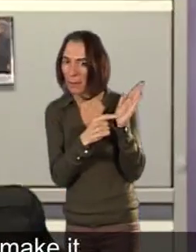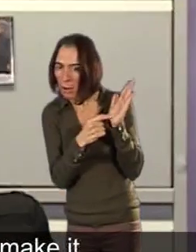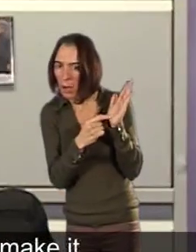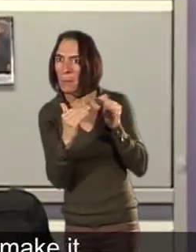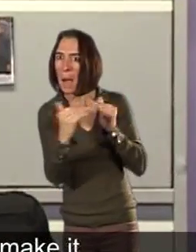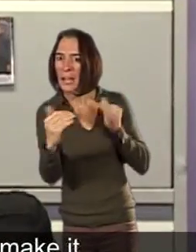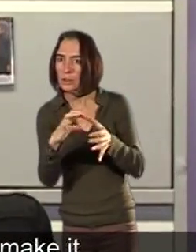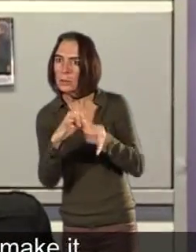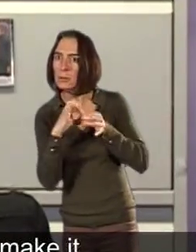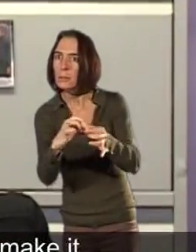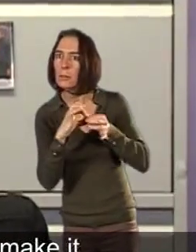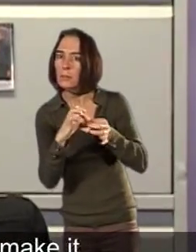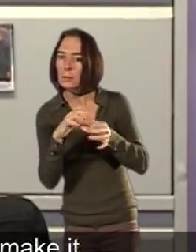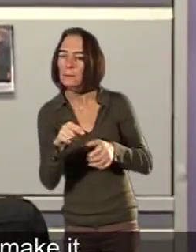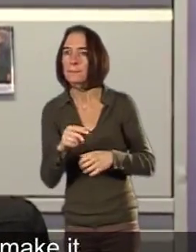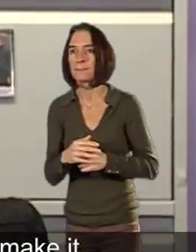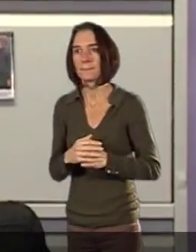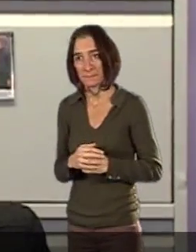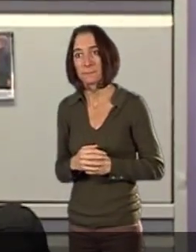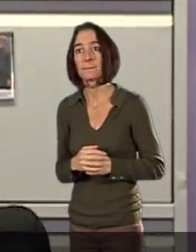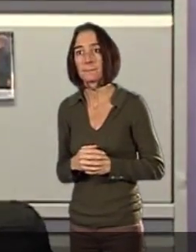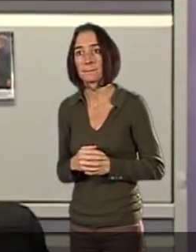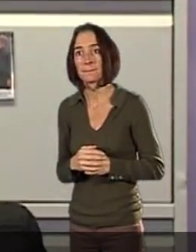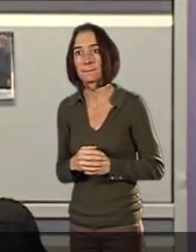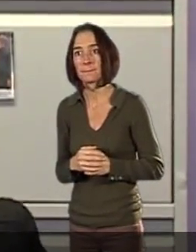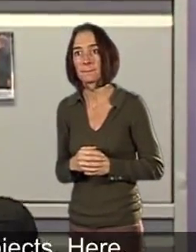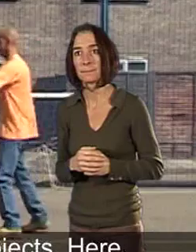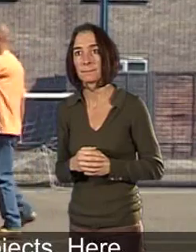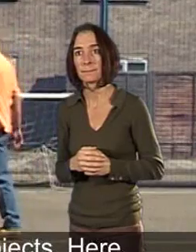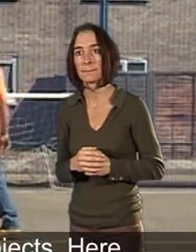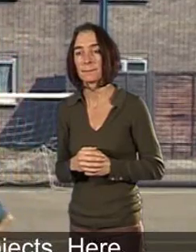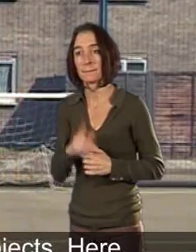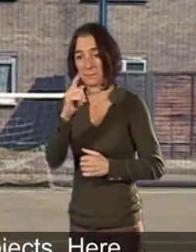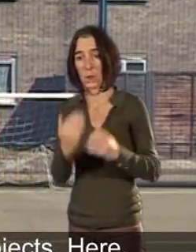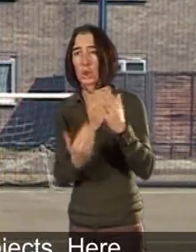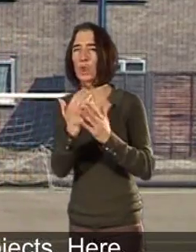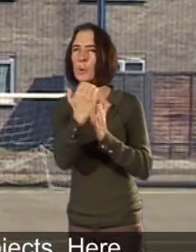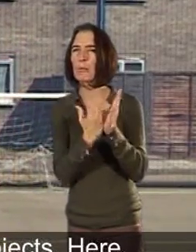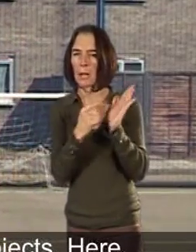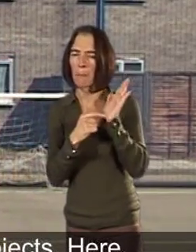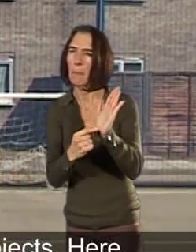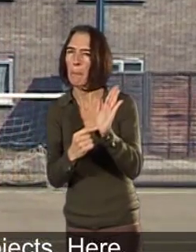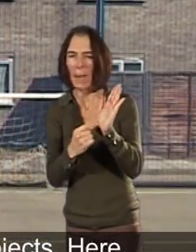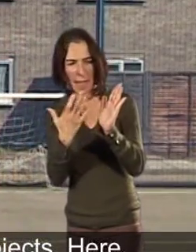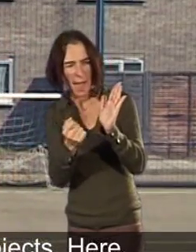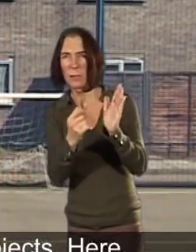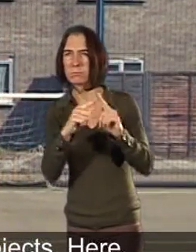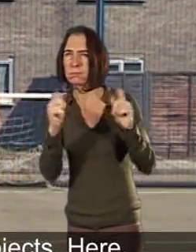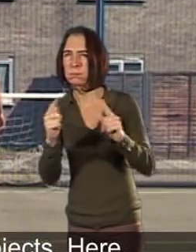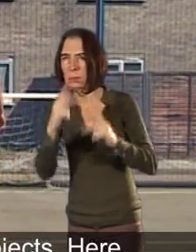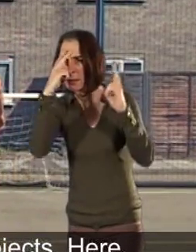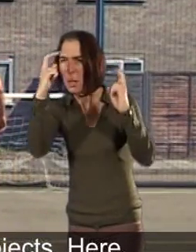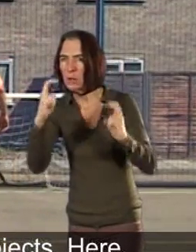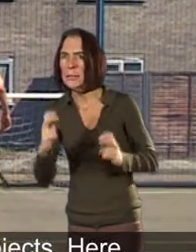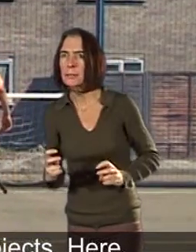but make it wider in terms of the curriculum so that it became more relevant. The new curriculum crosses all subjects.